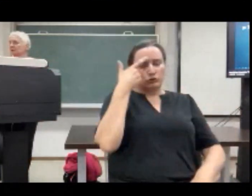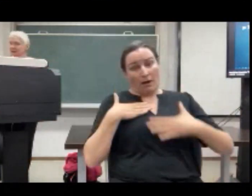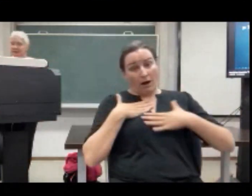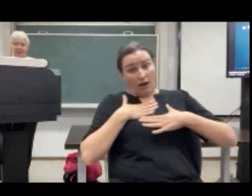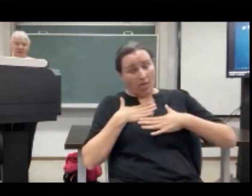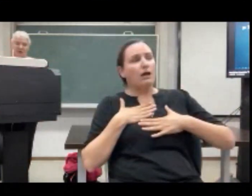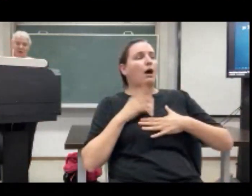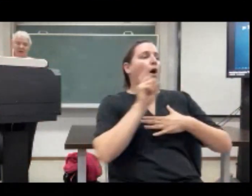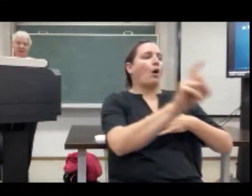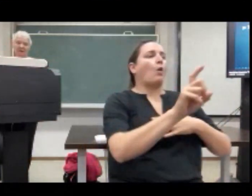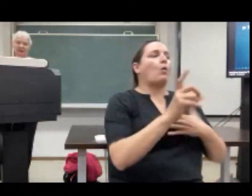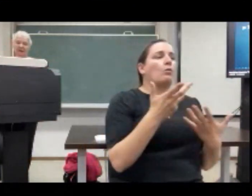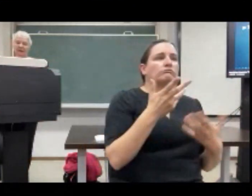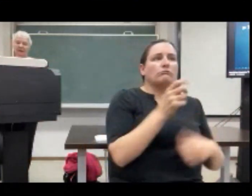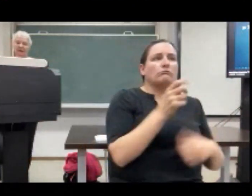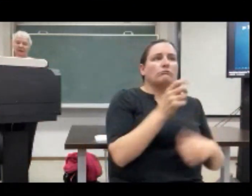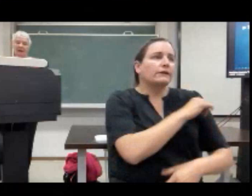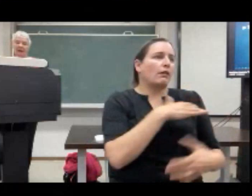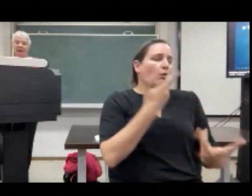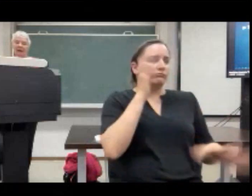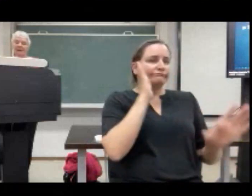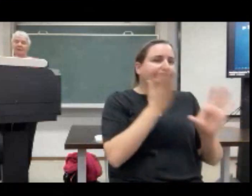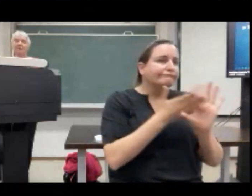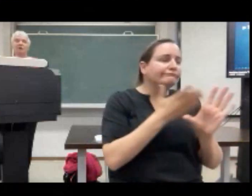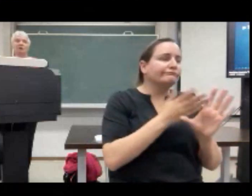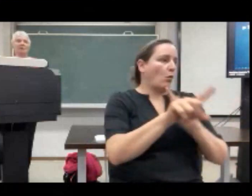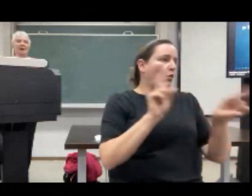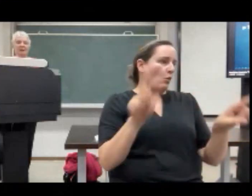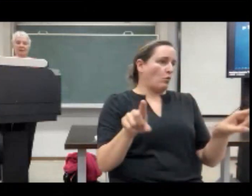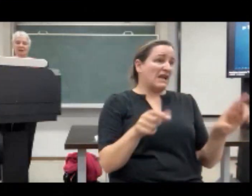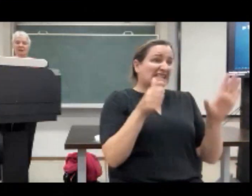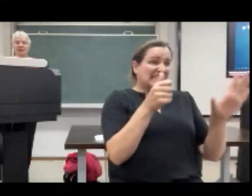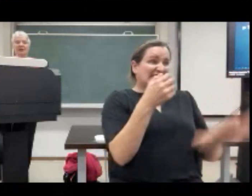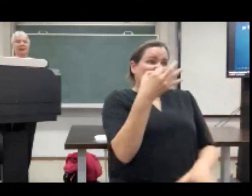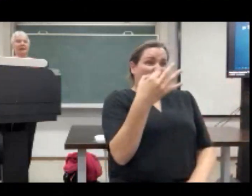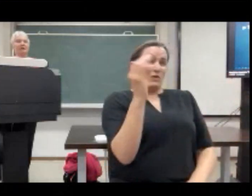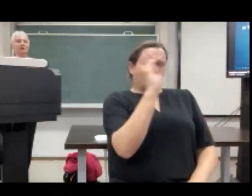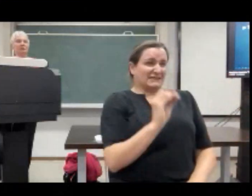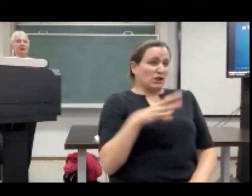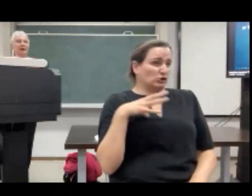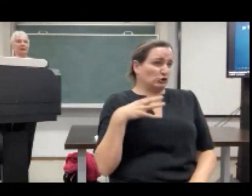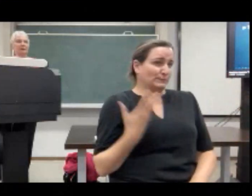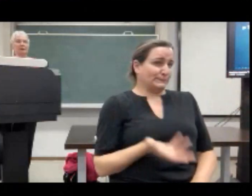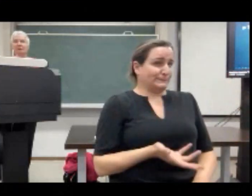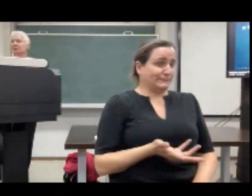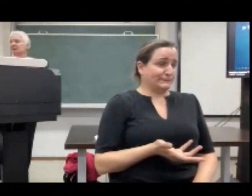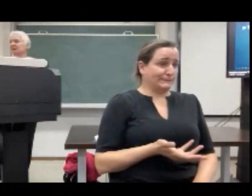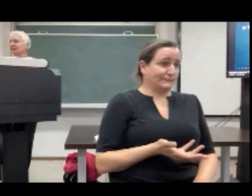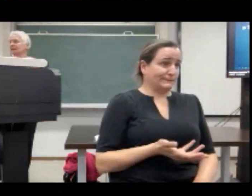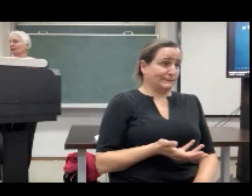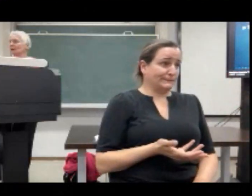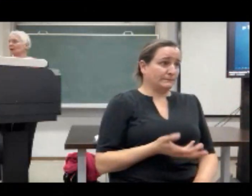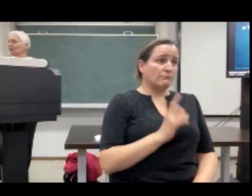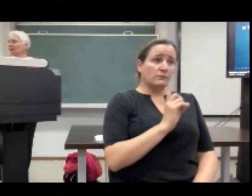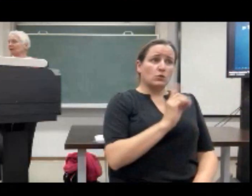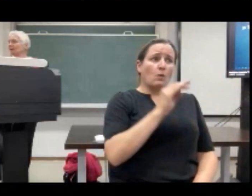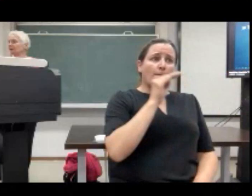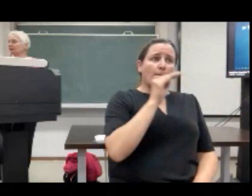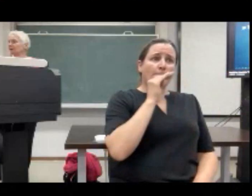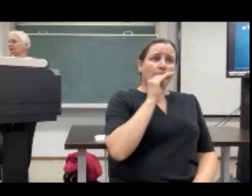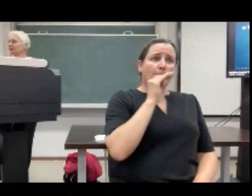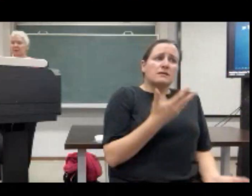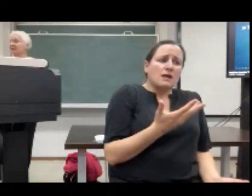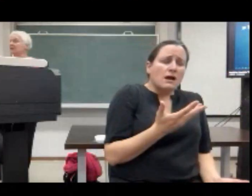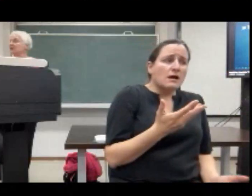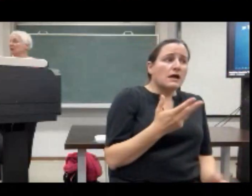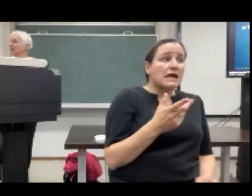units or places in a hospital. And there was also a barrier to seeking informal help, which is actually quite common